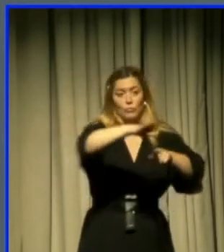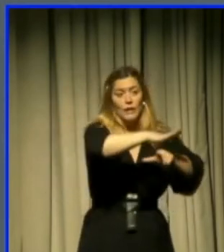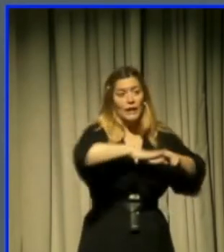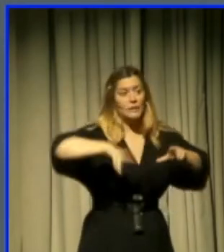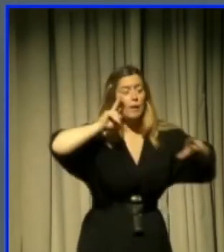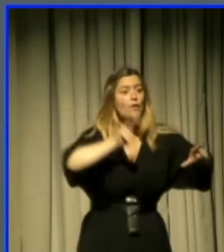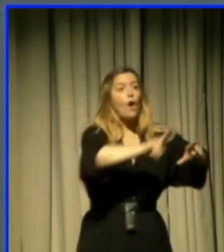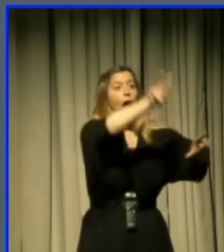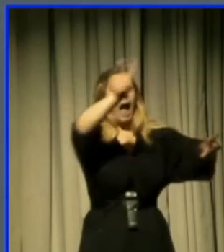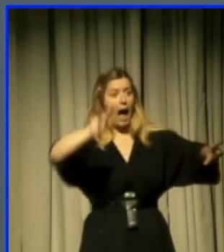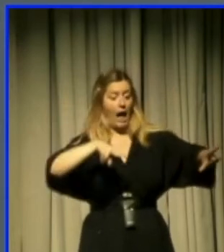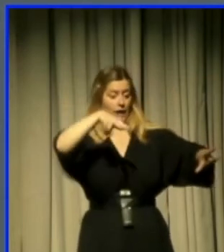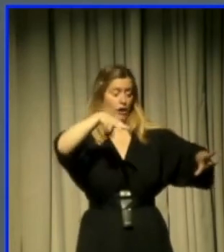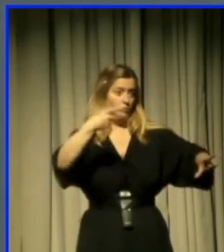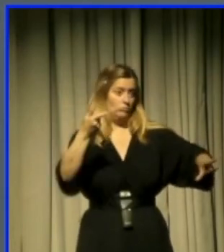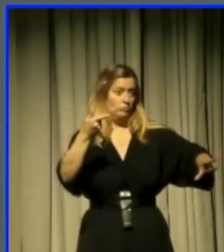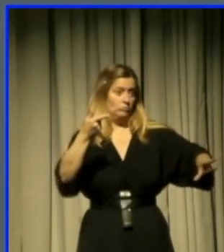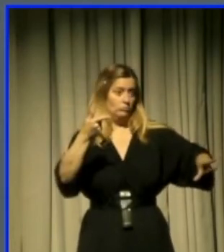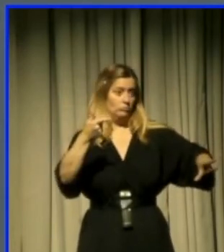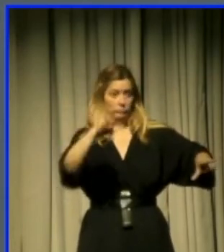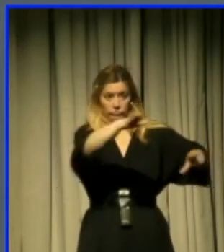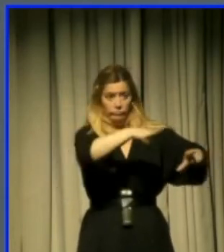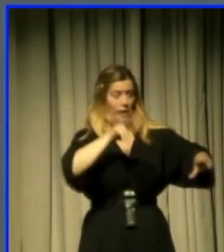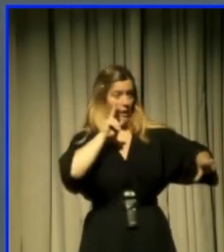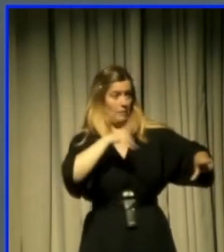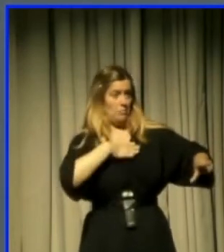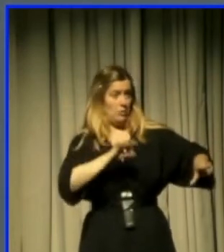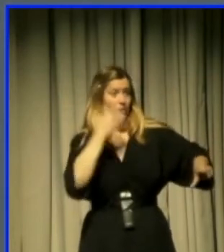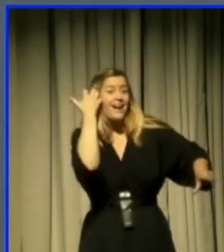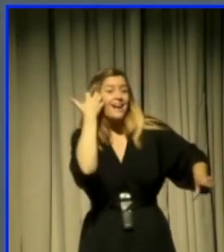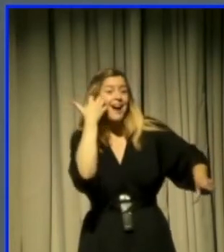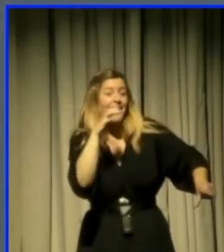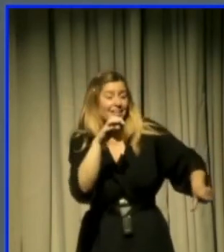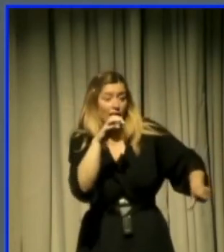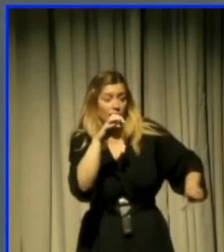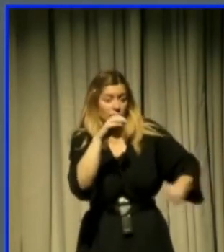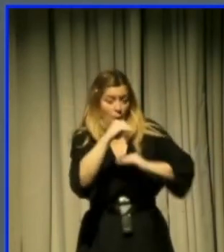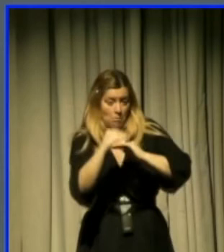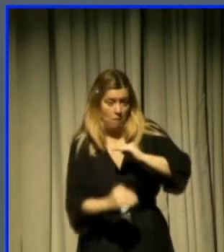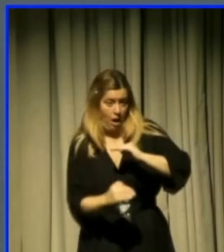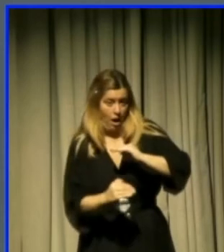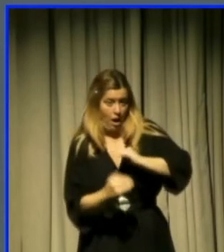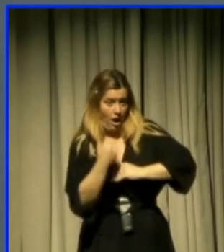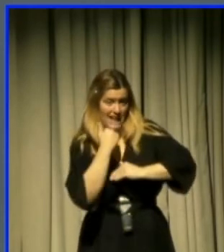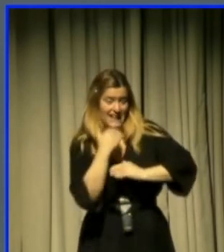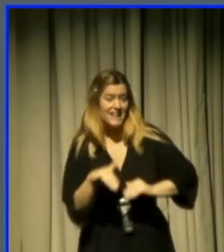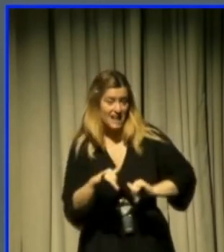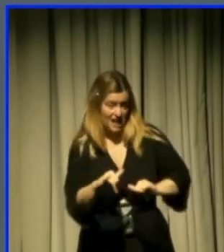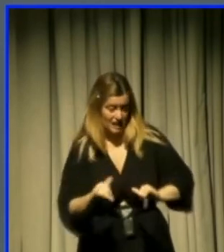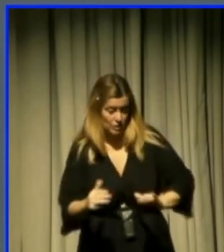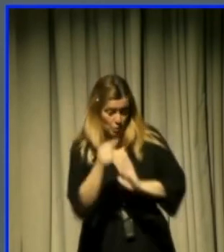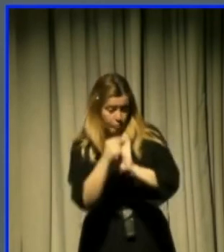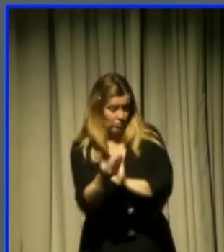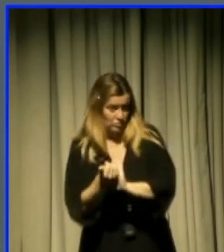that the rarity is super low. Actually, it's almost absent. And it's typically very safe to,